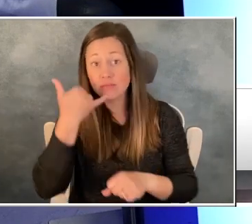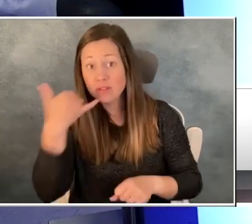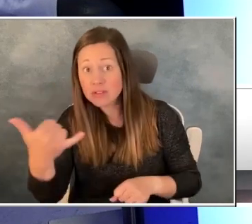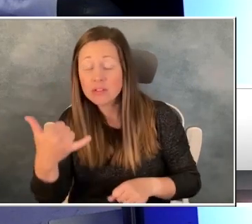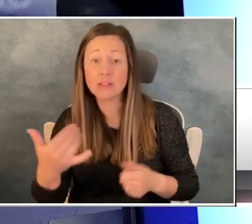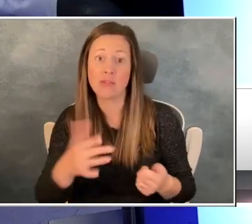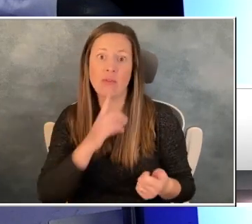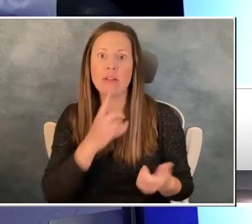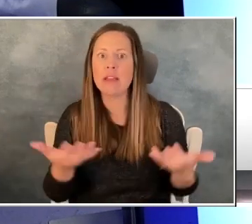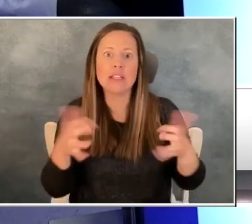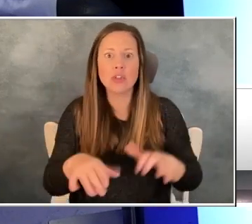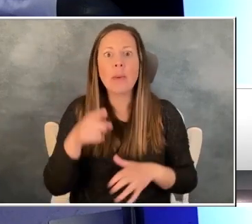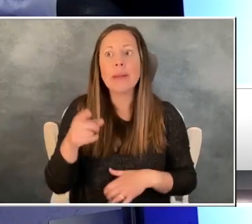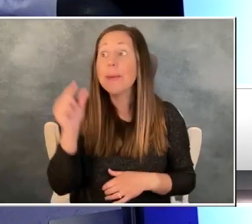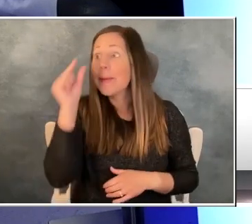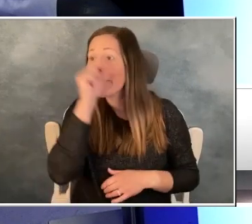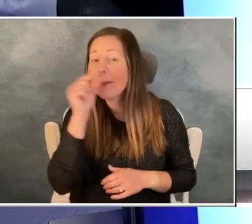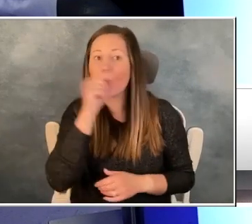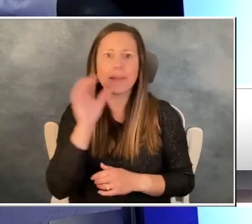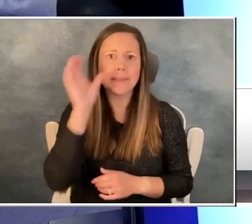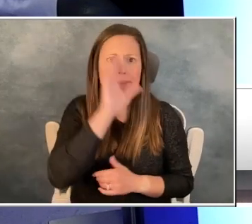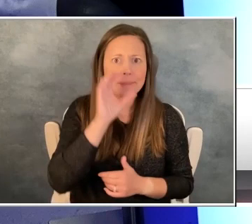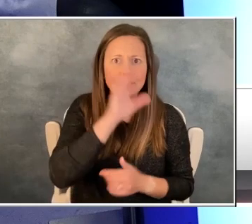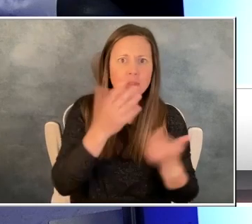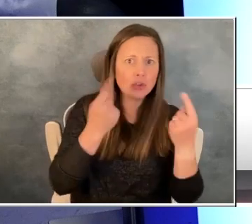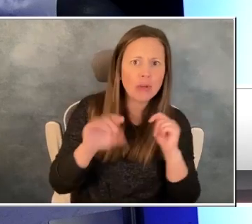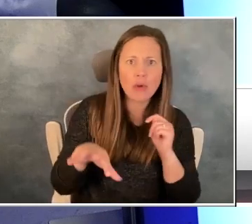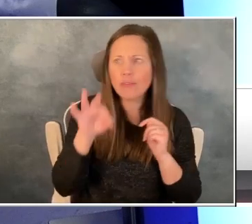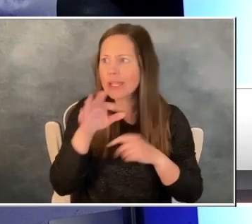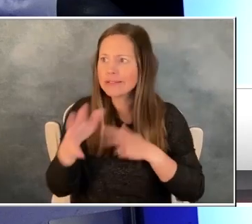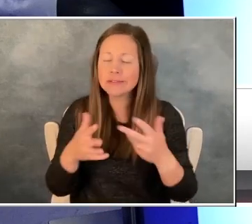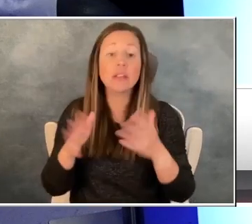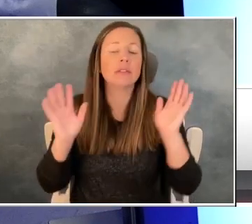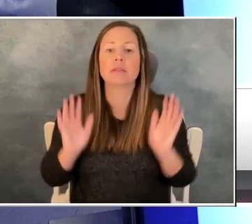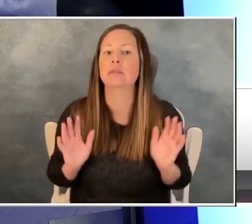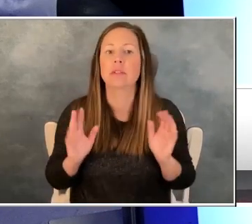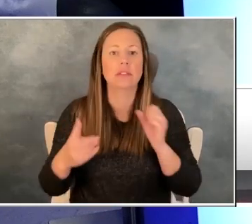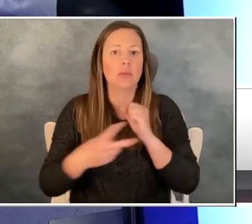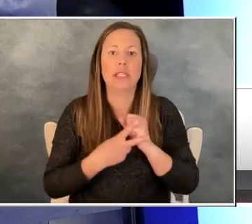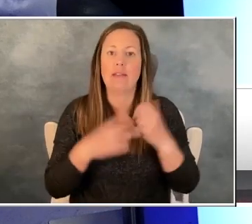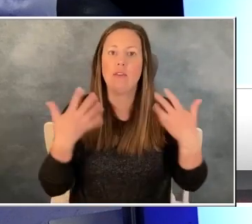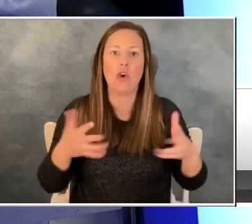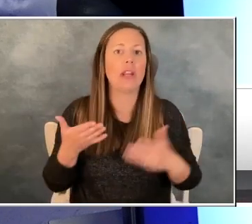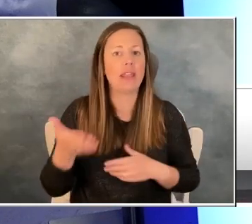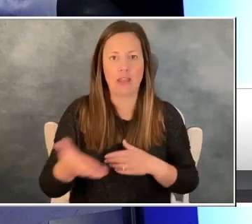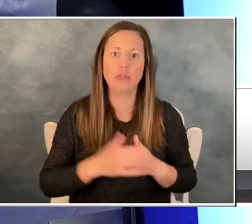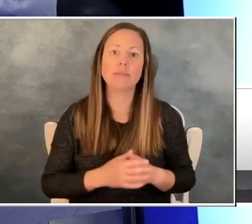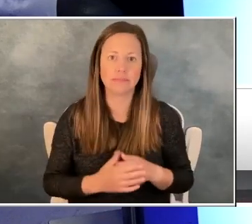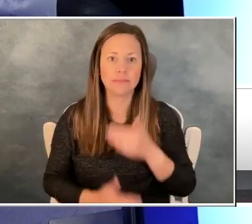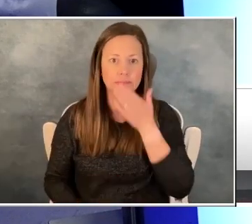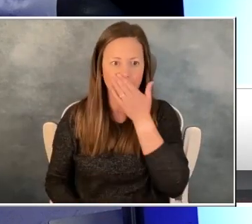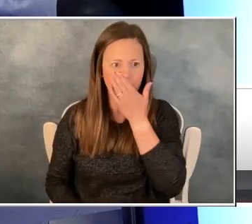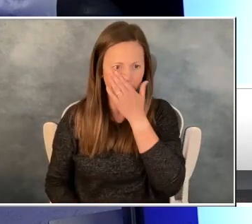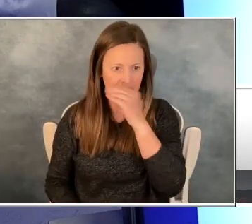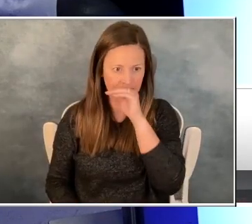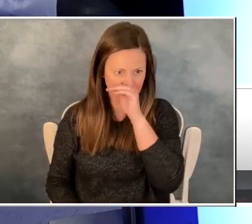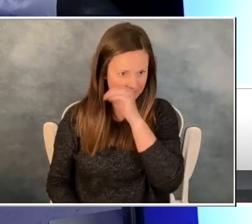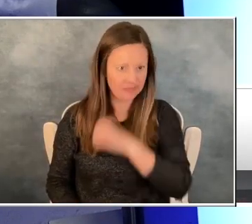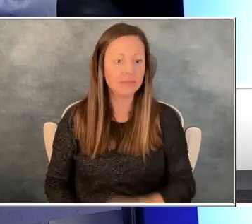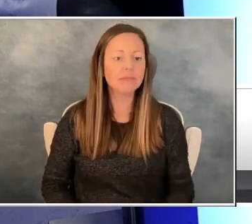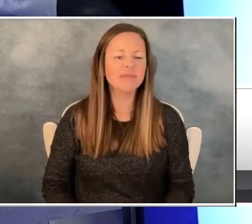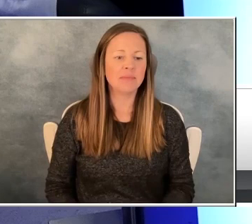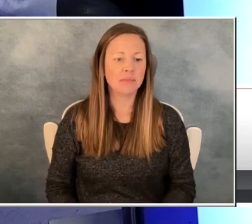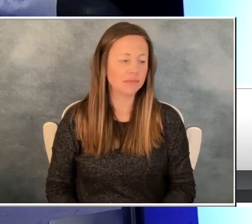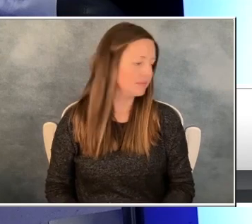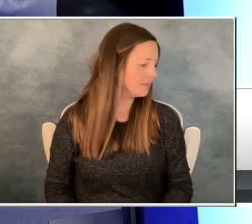time Googling the number or asking Siri to find it for you. So save that number where you can see it. Dr. Silver, if someone calls that number,